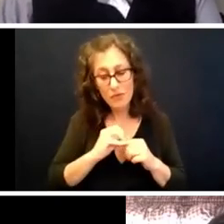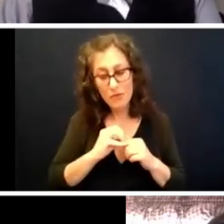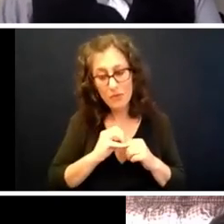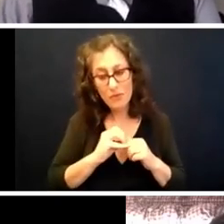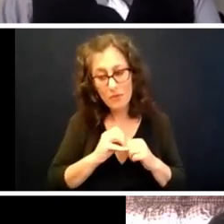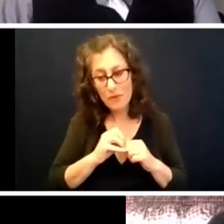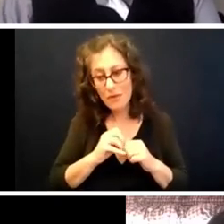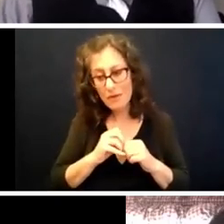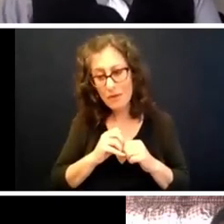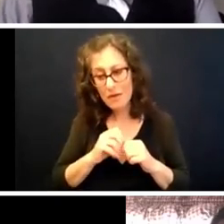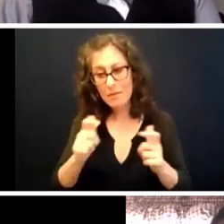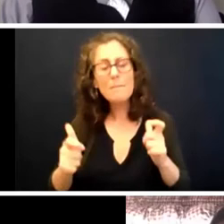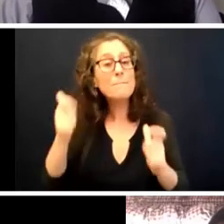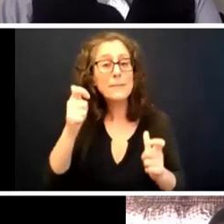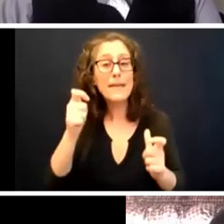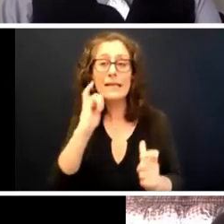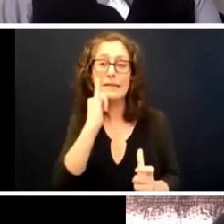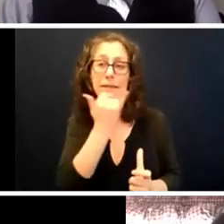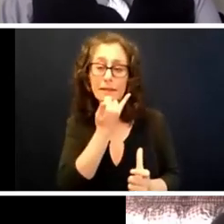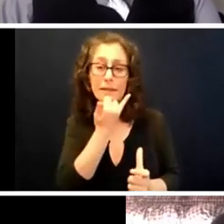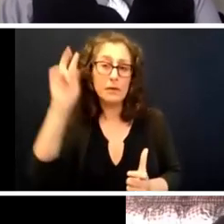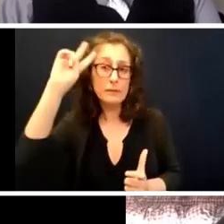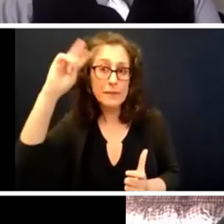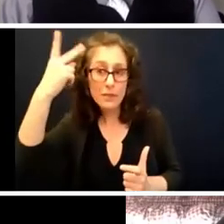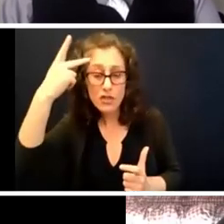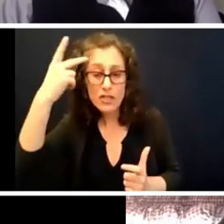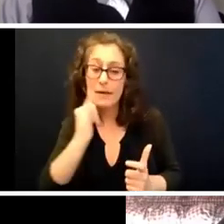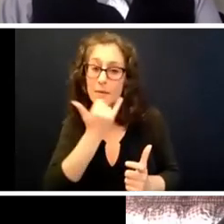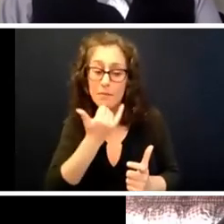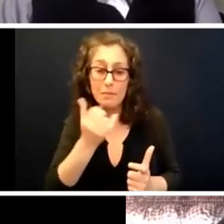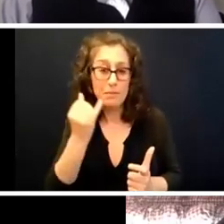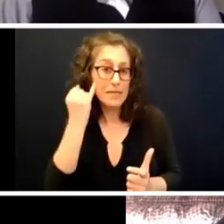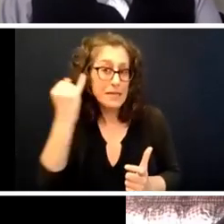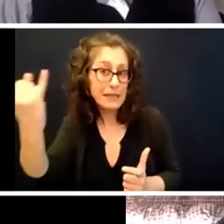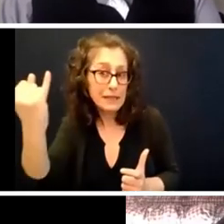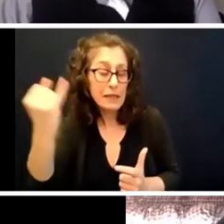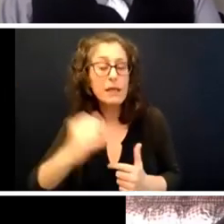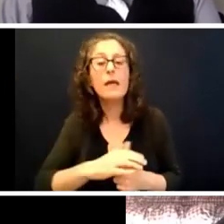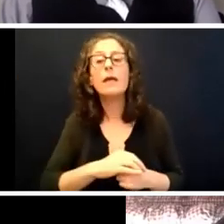biggest misconception is that people with disabilities